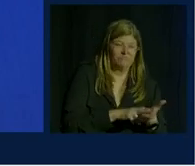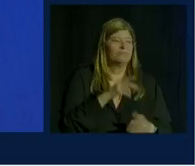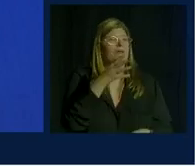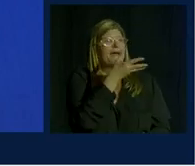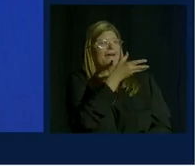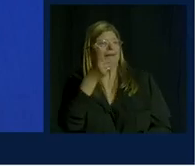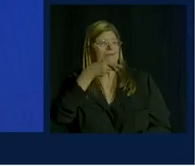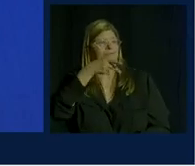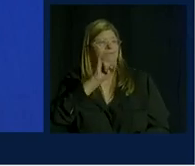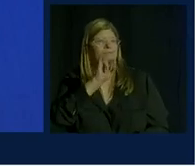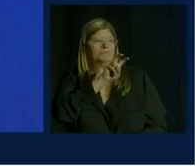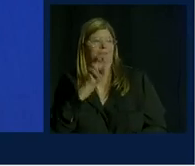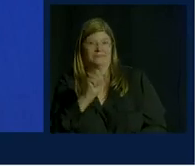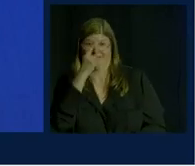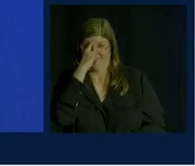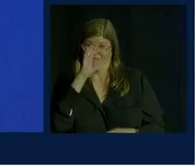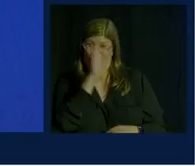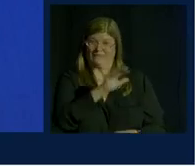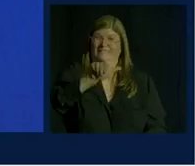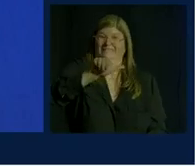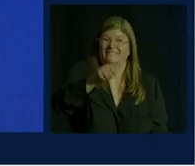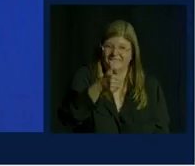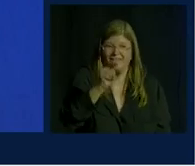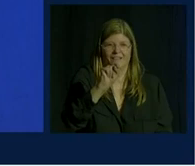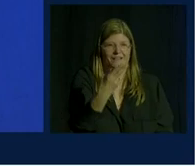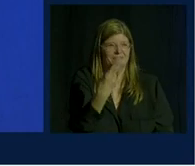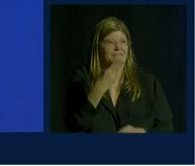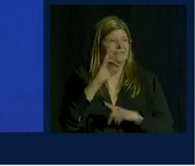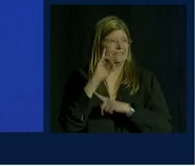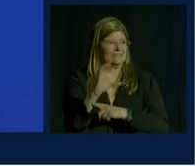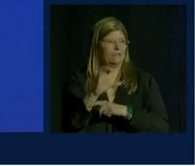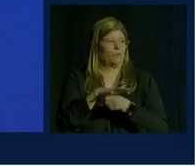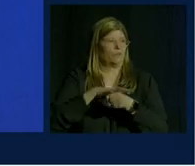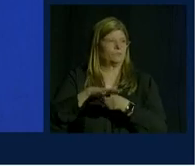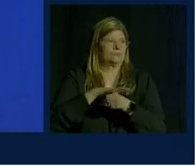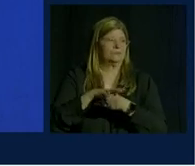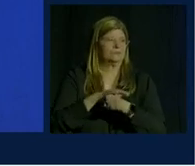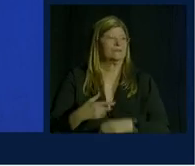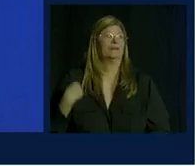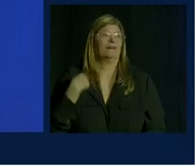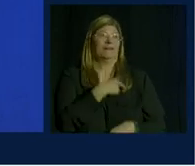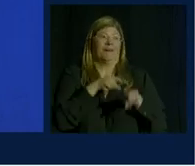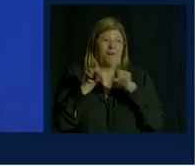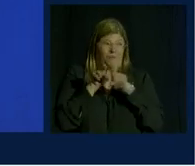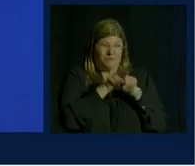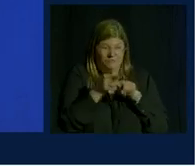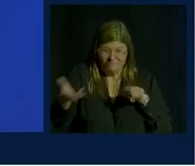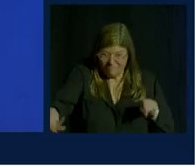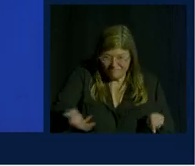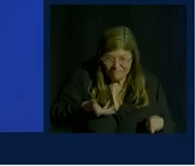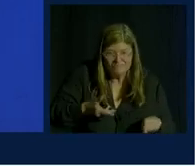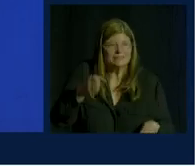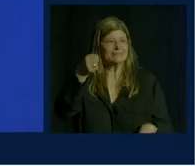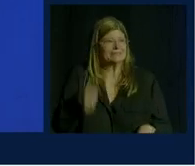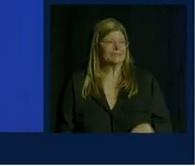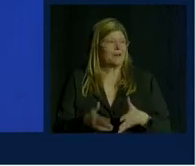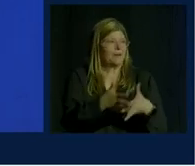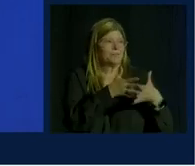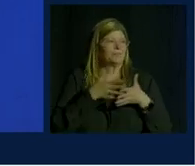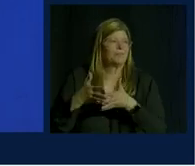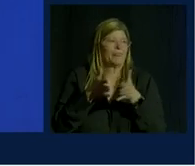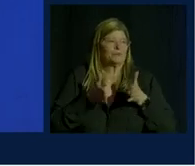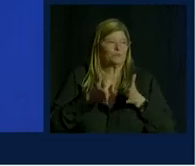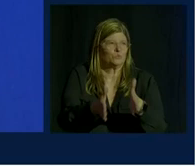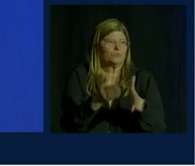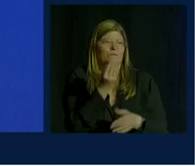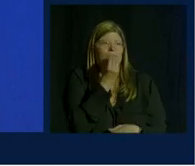10th DC location, and Mezza for their 2nd DC location. And we're also